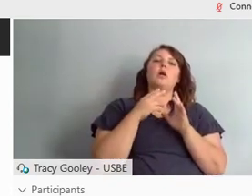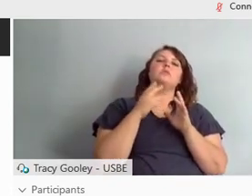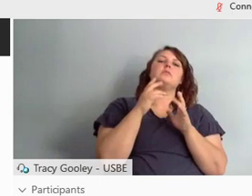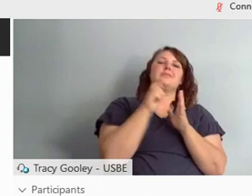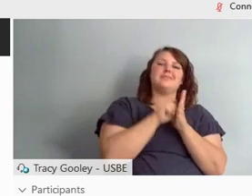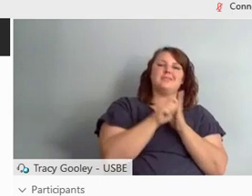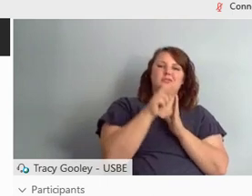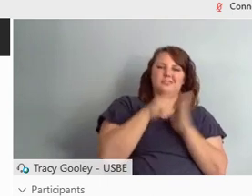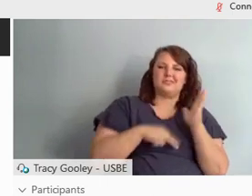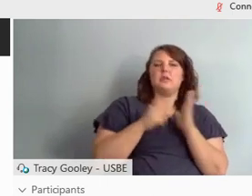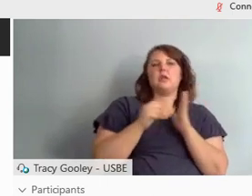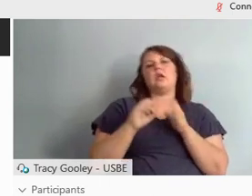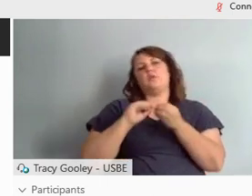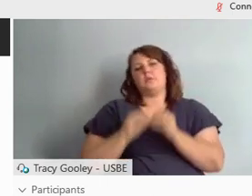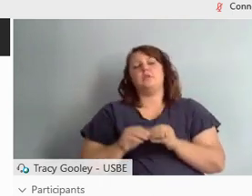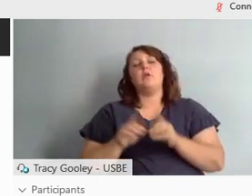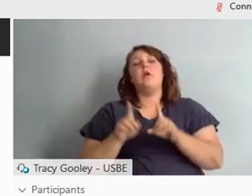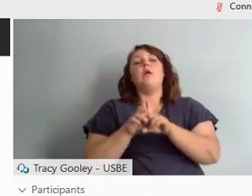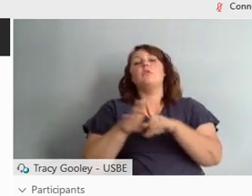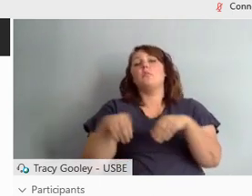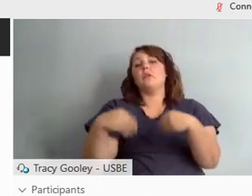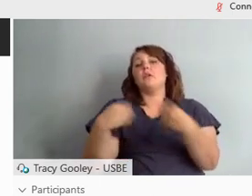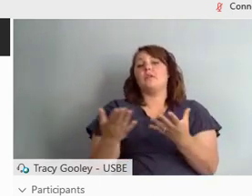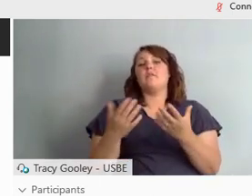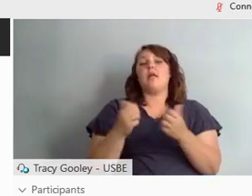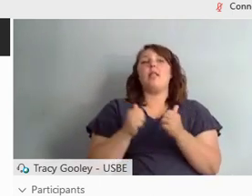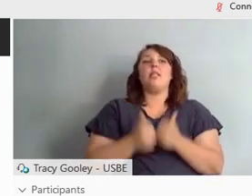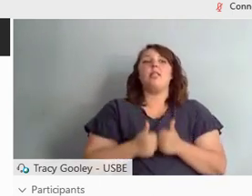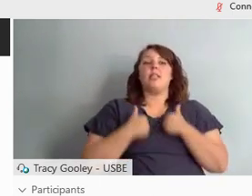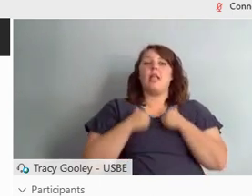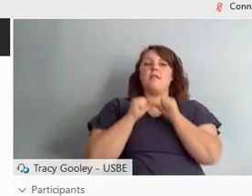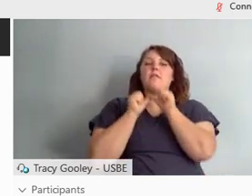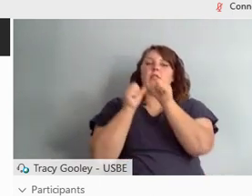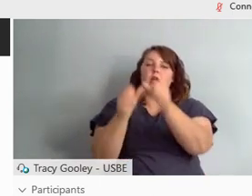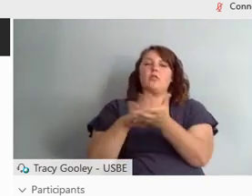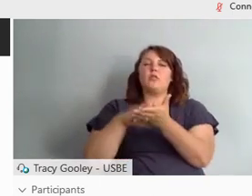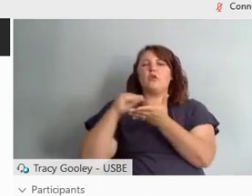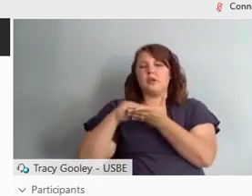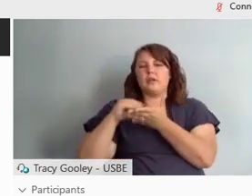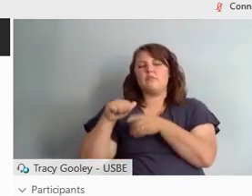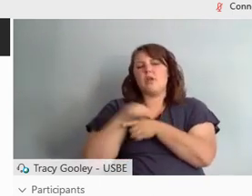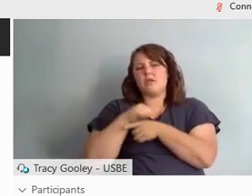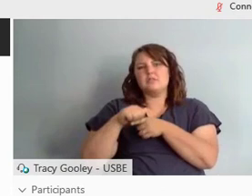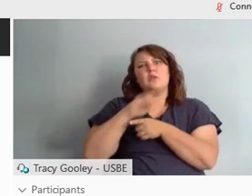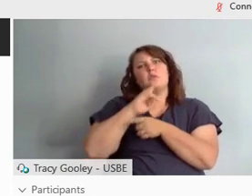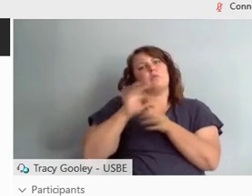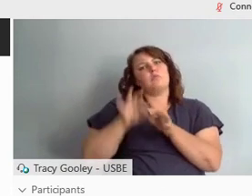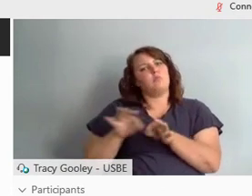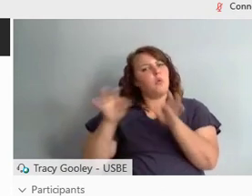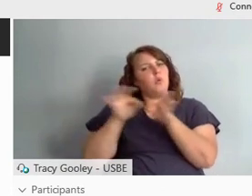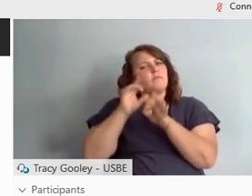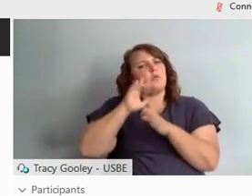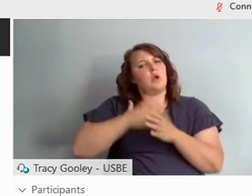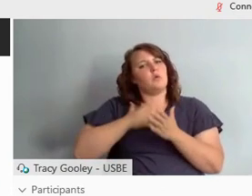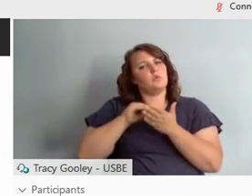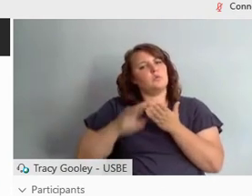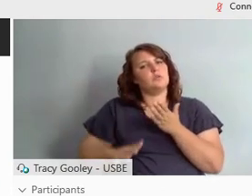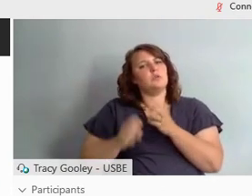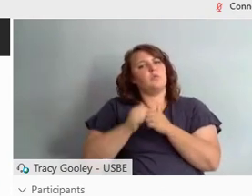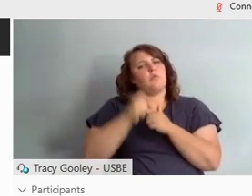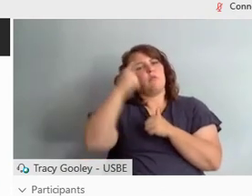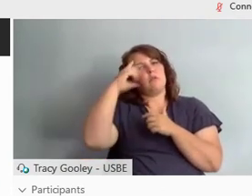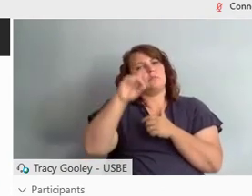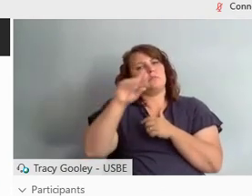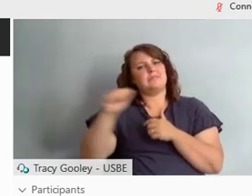do provide for you is this lifelong learning practices. And I felt like this was really a pretty important area for our students with significant